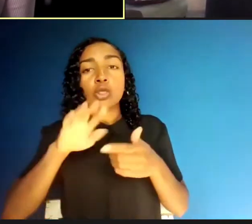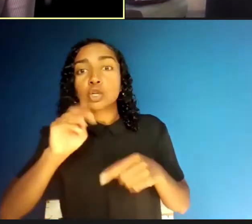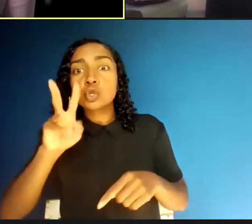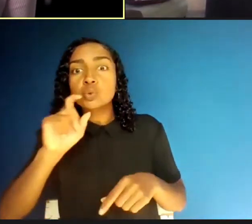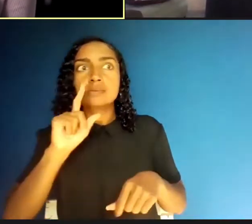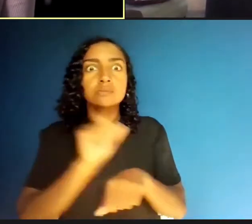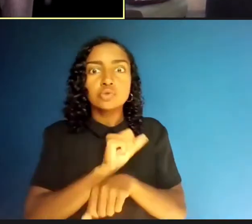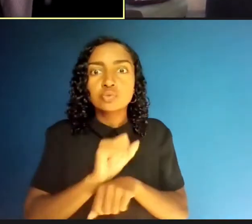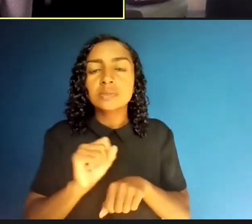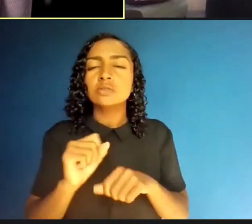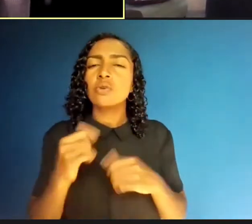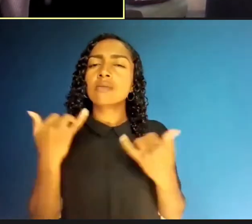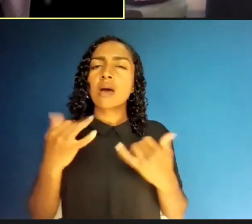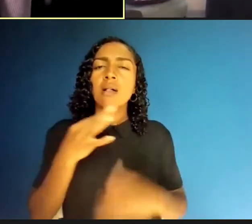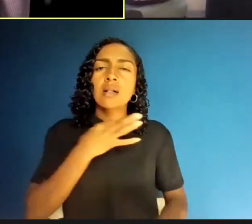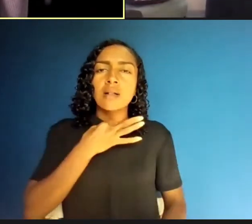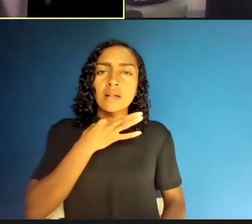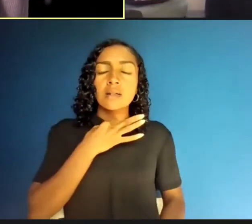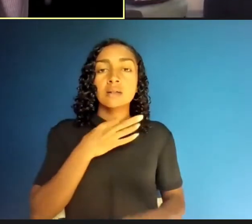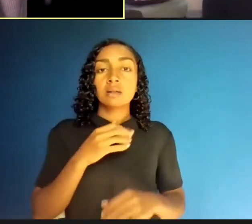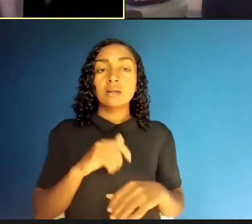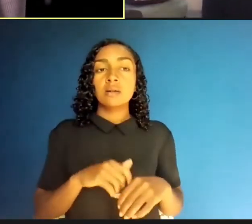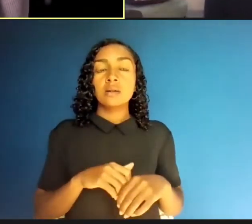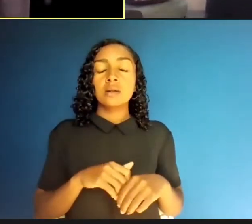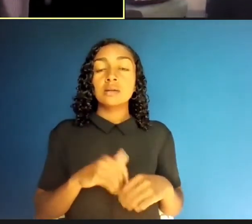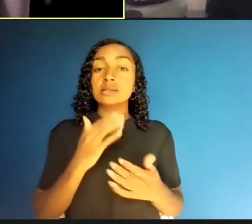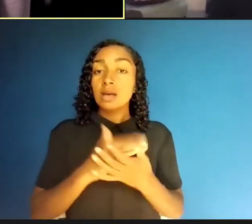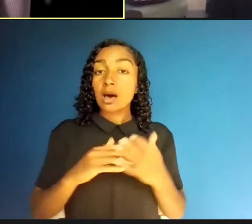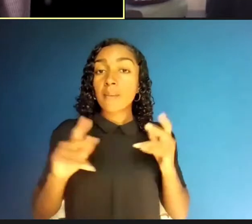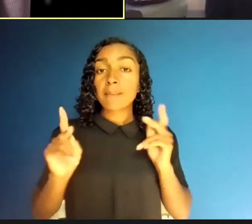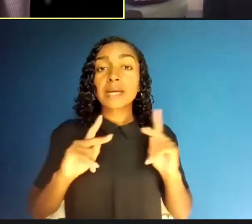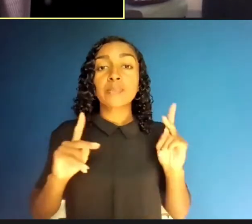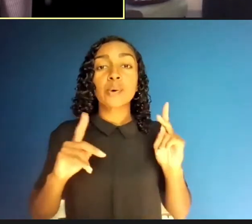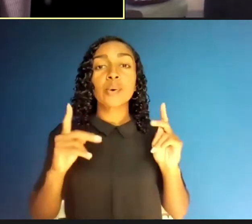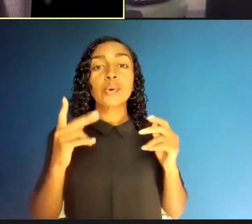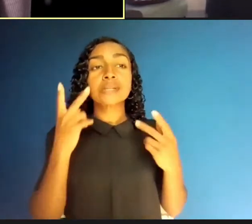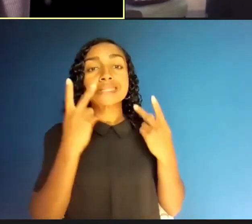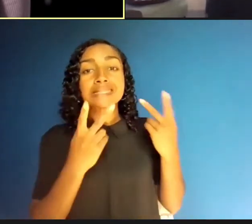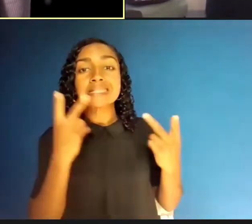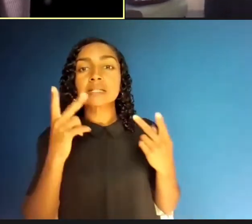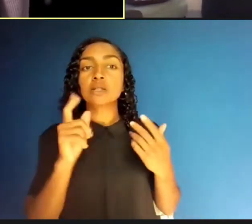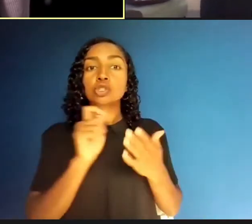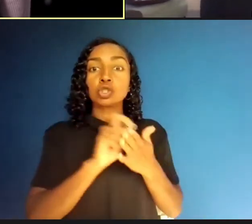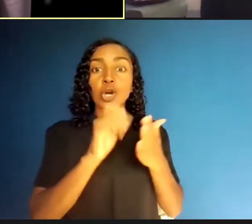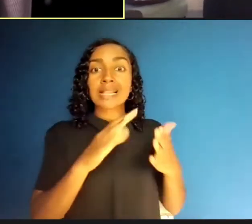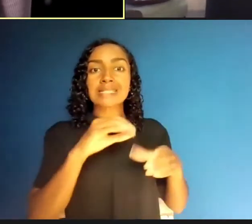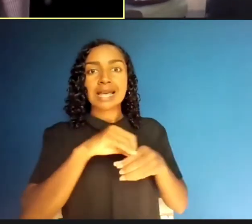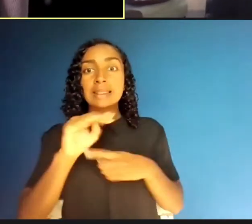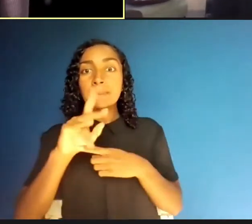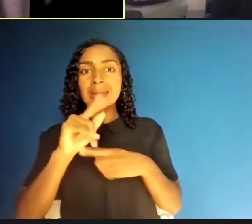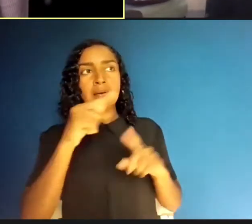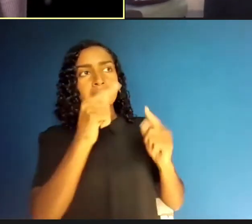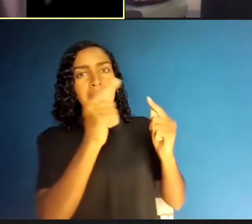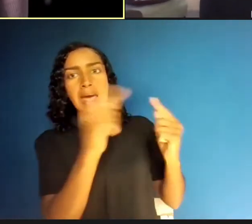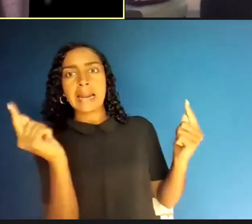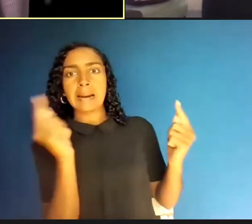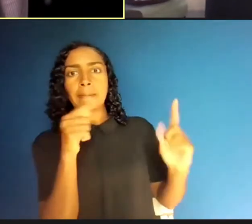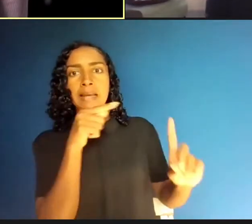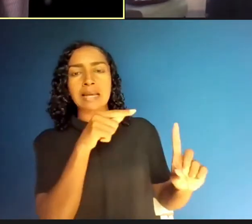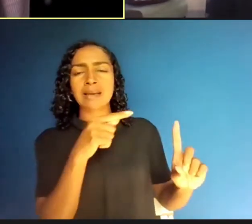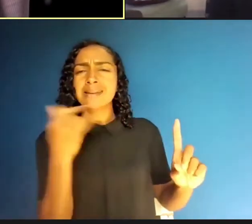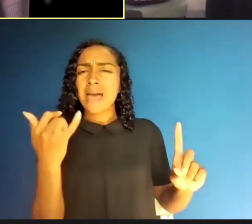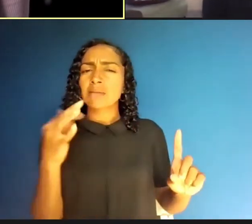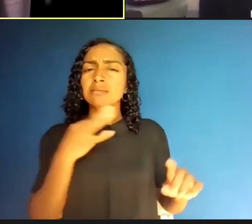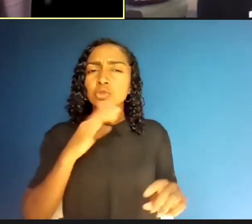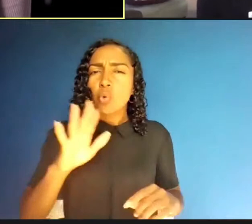want to know, with some people seeing like journalism or journalists, the media as the enemy, what do you think about the future of journalism